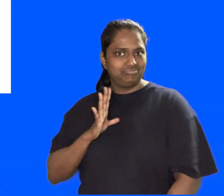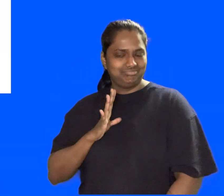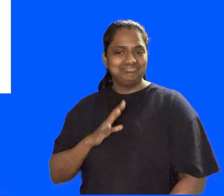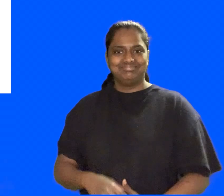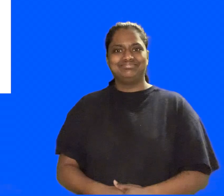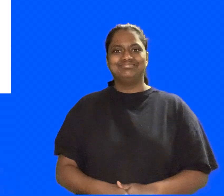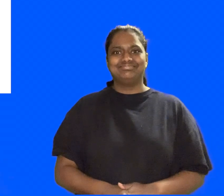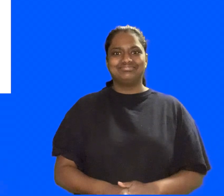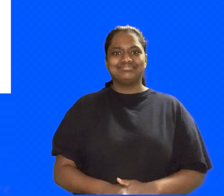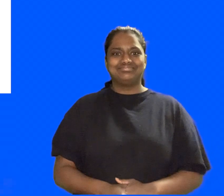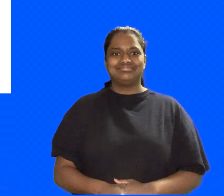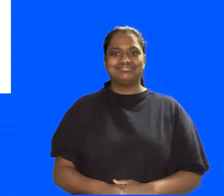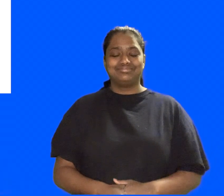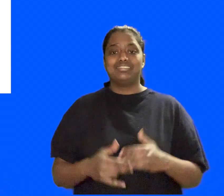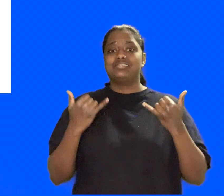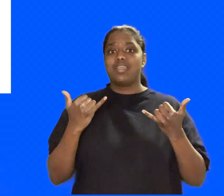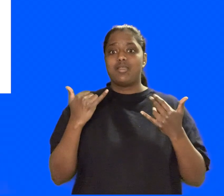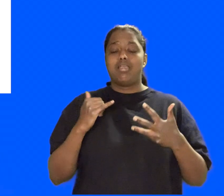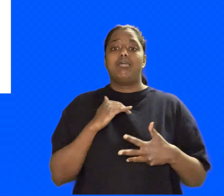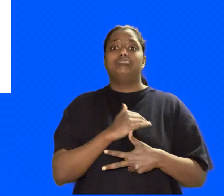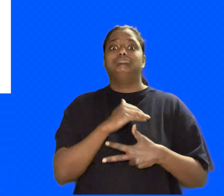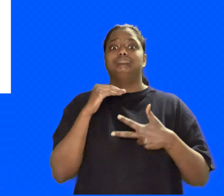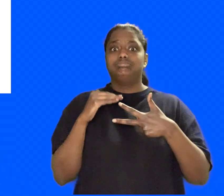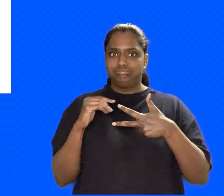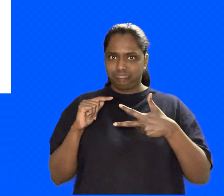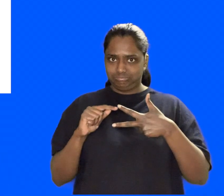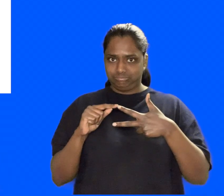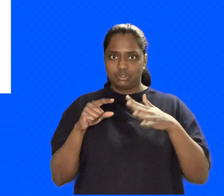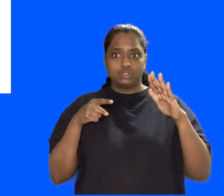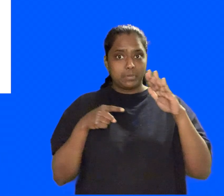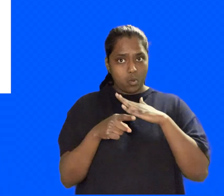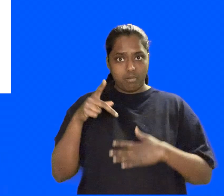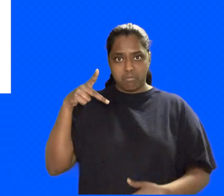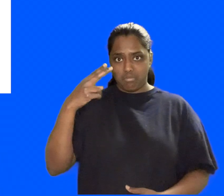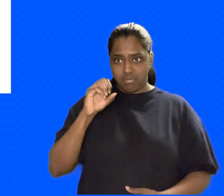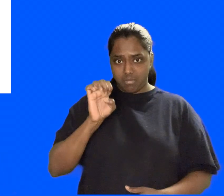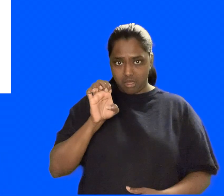engage, adding clarity for artists like Ali when they're reaching out.